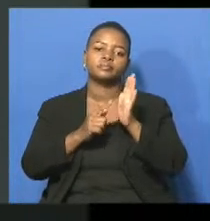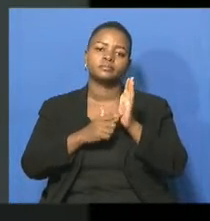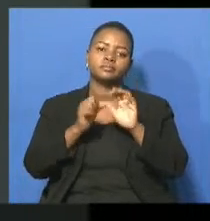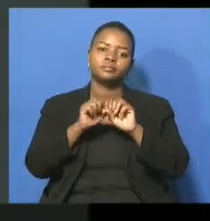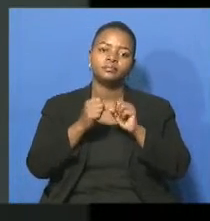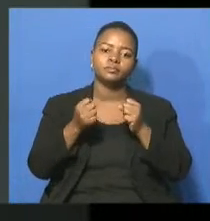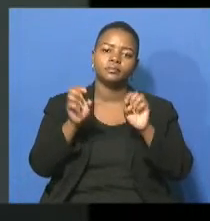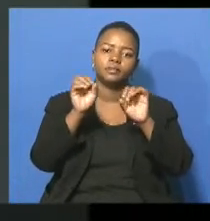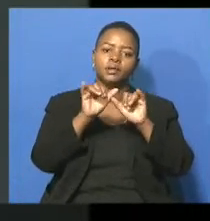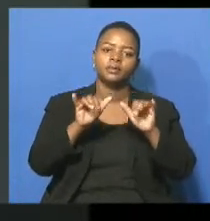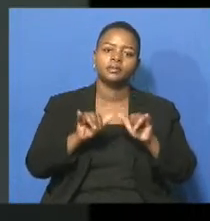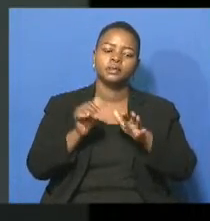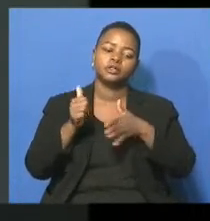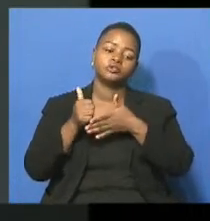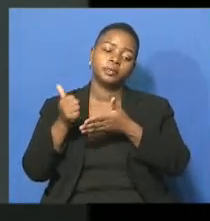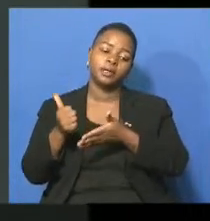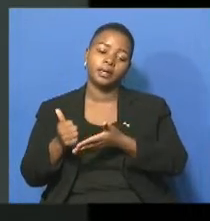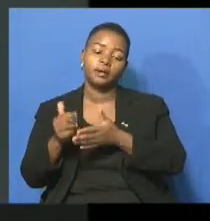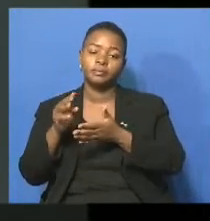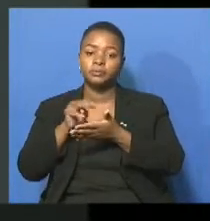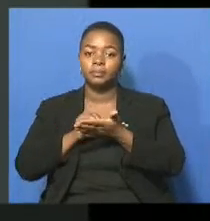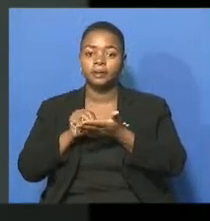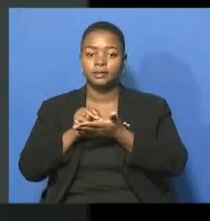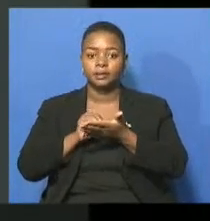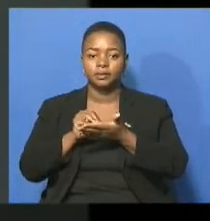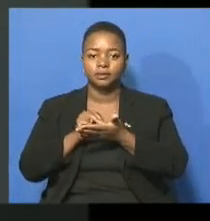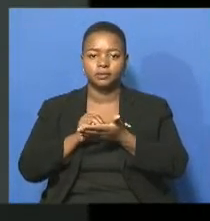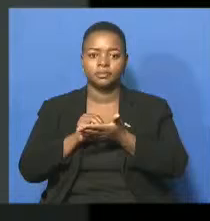the treatment services, while at the same time